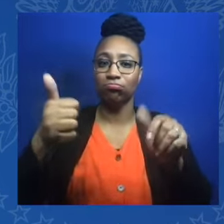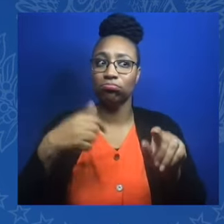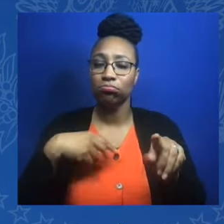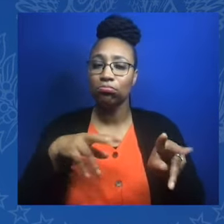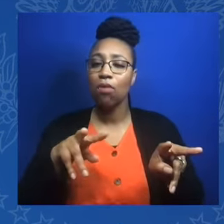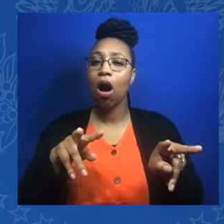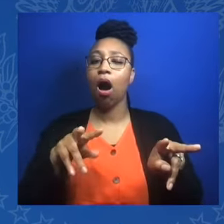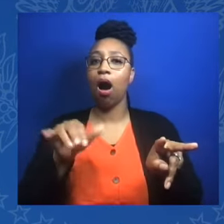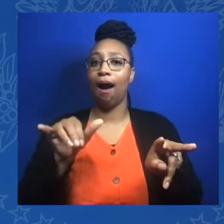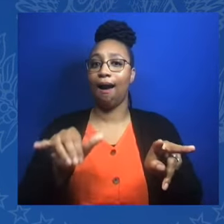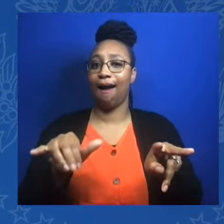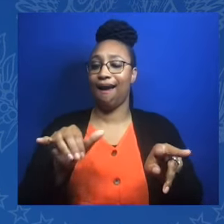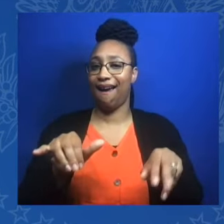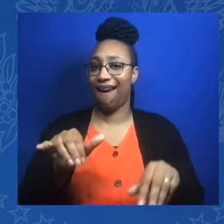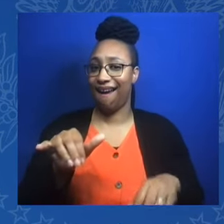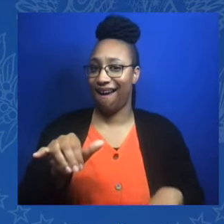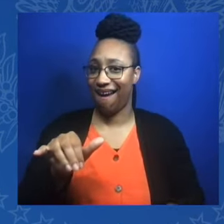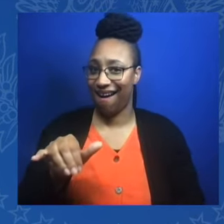For example,